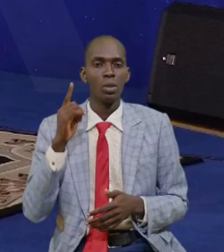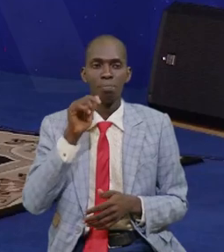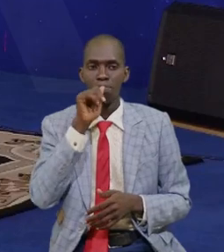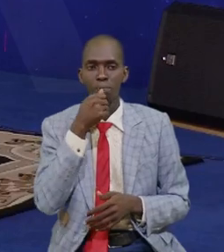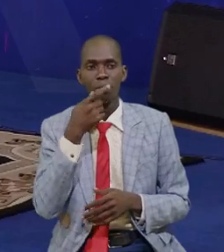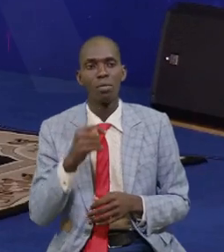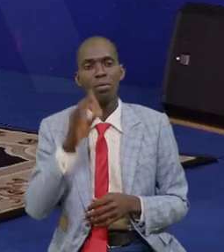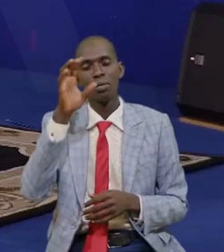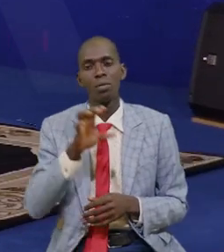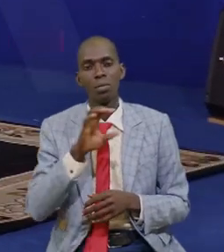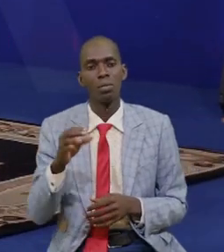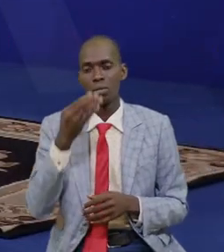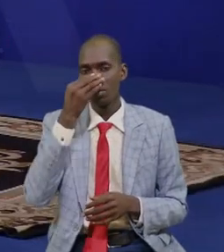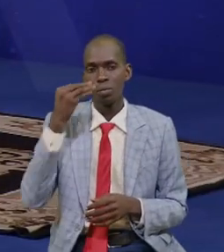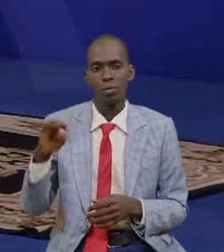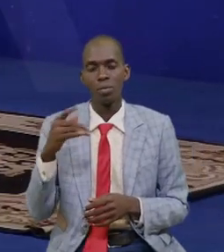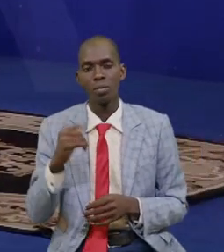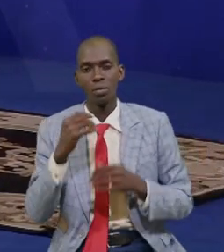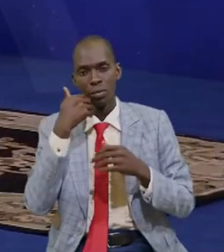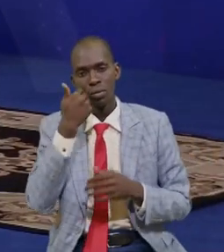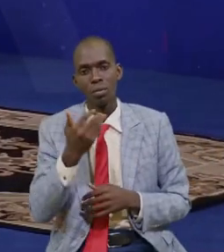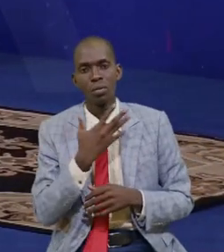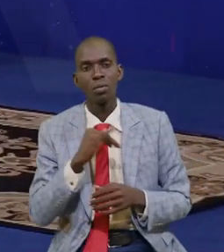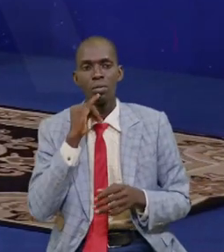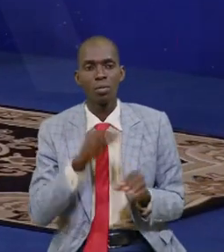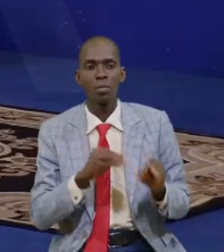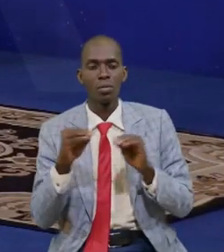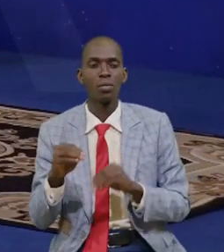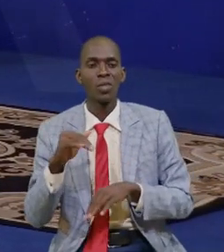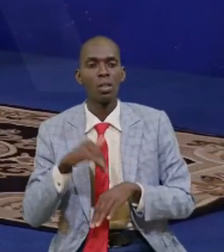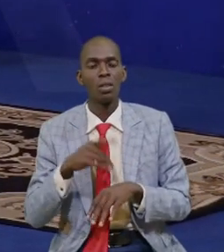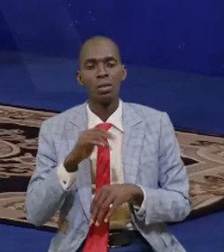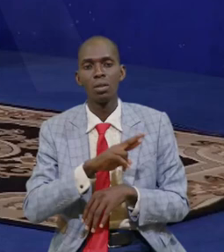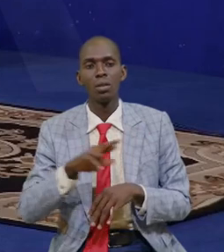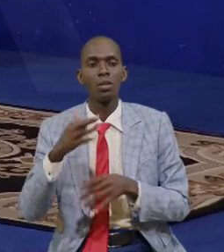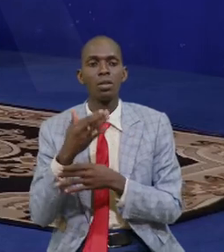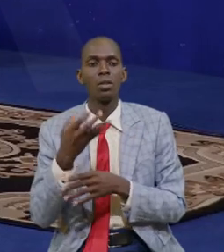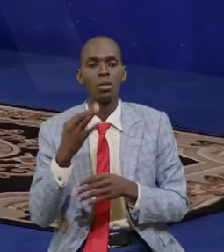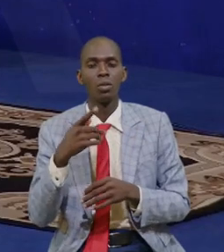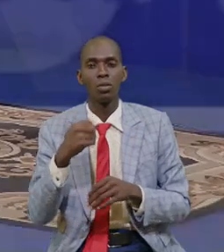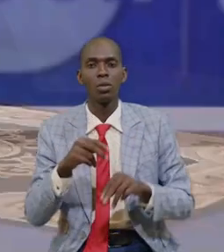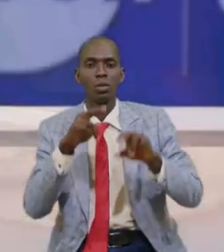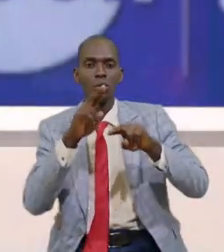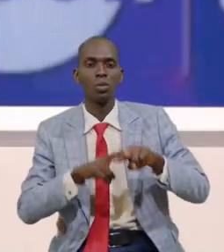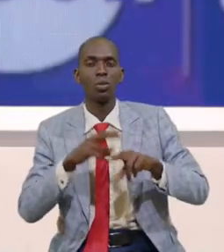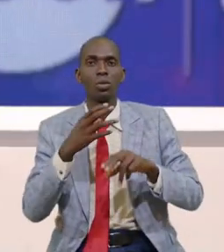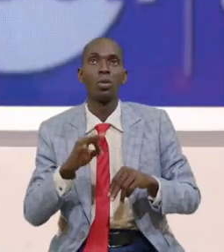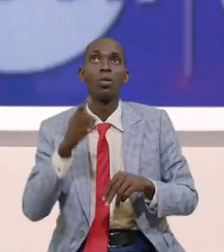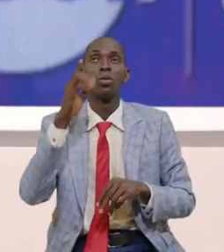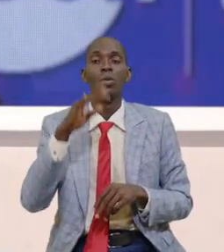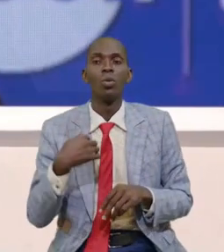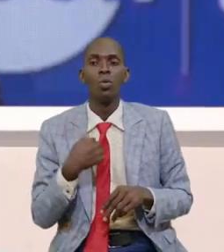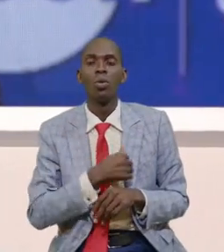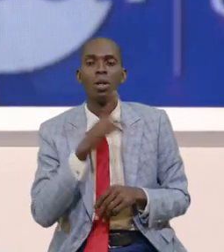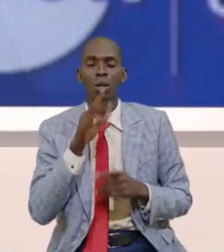shame, and he sat down at the right hand of the throne of God. We're running a race.